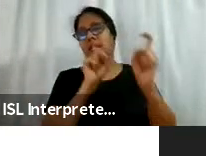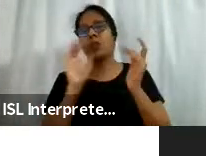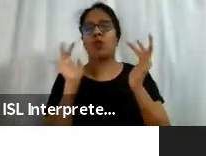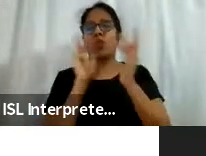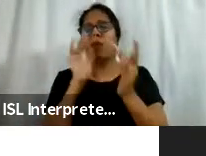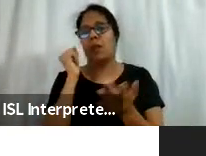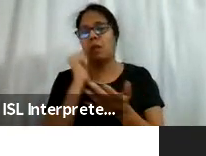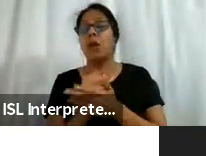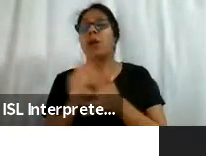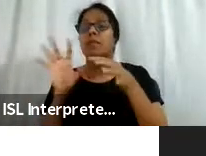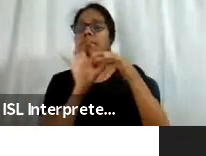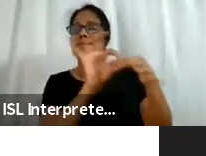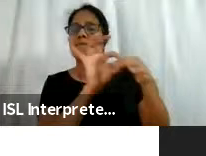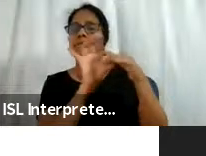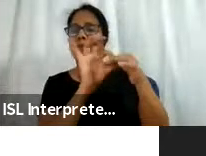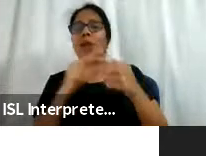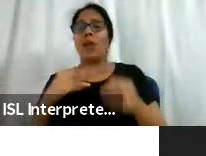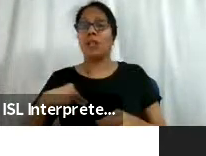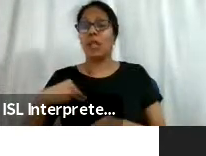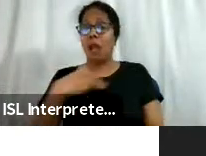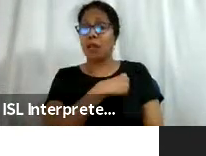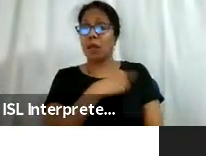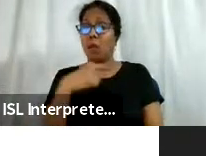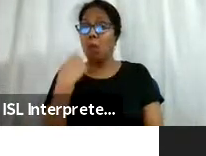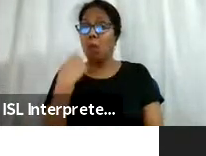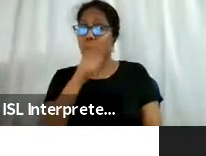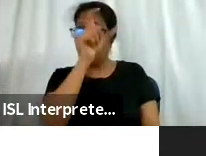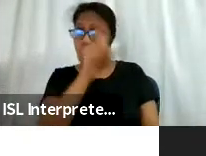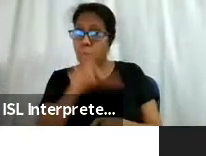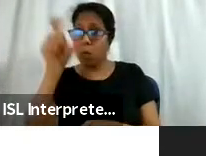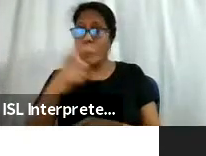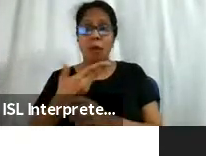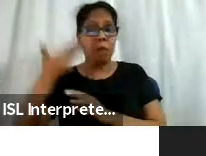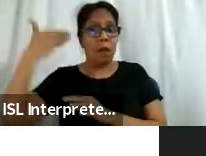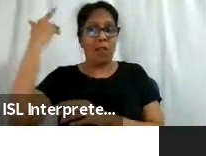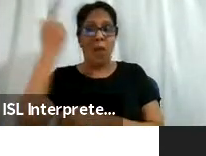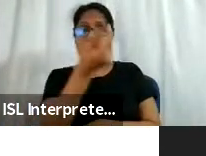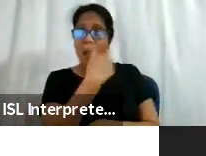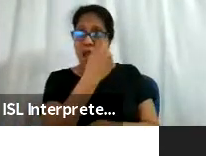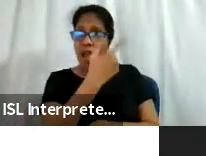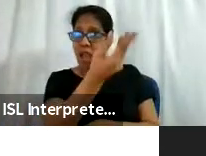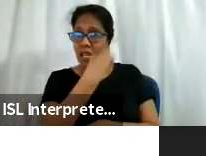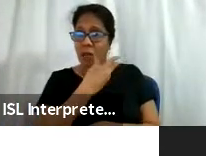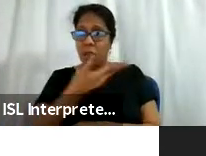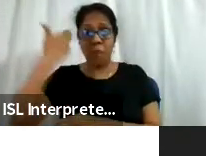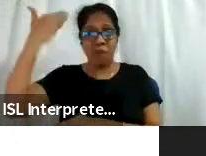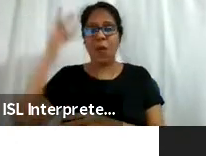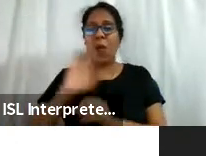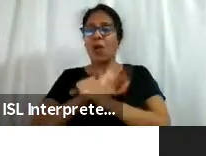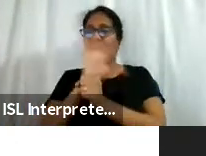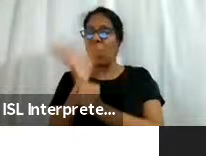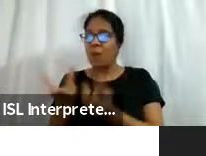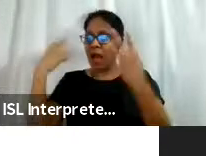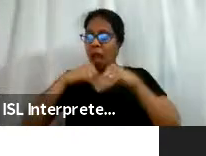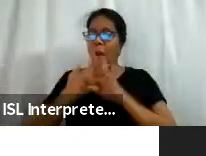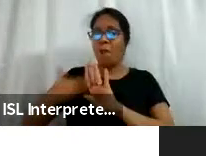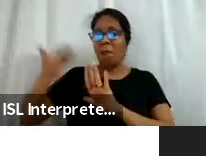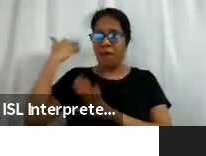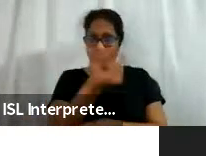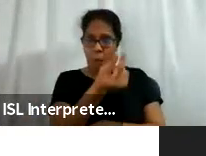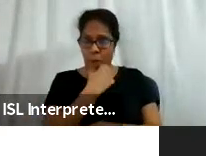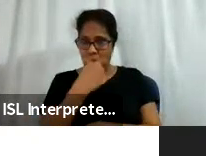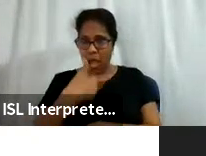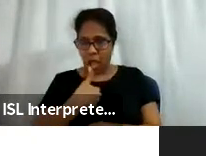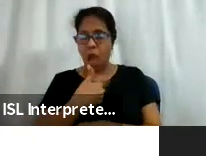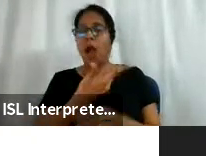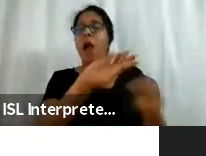constant touch with our doctors who have been prescribing us medicine before the COVID infection. It may